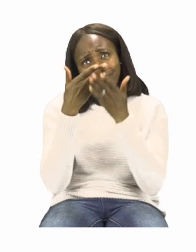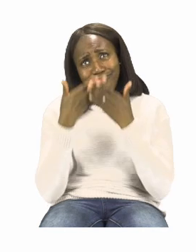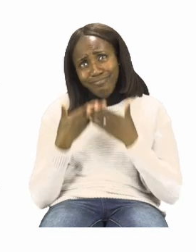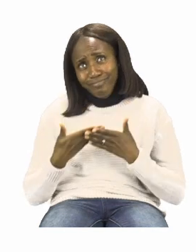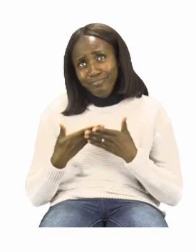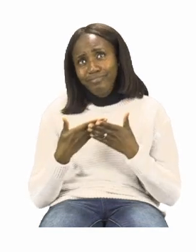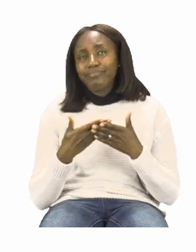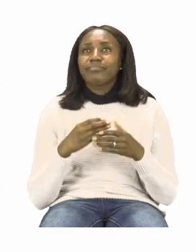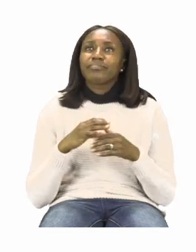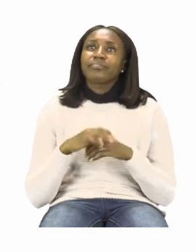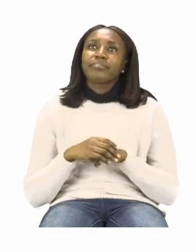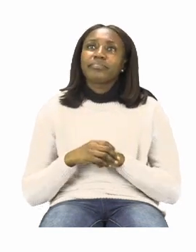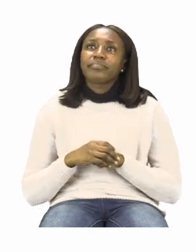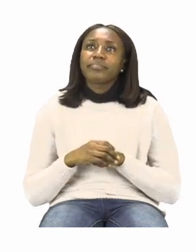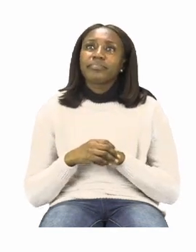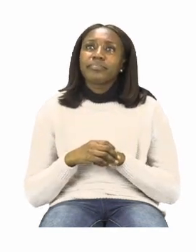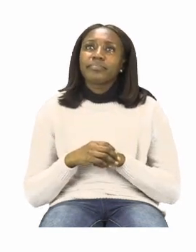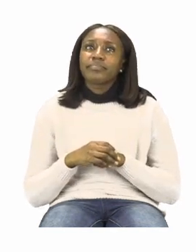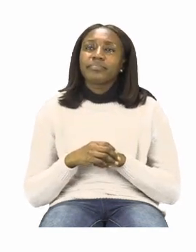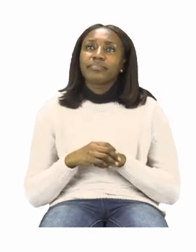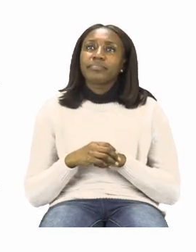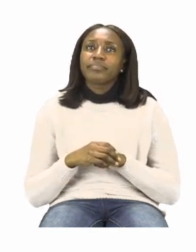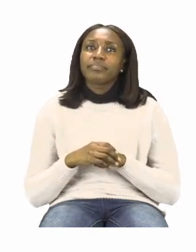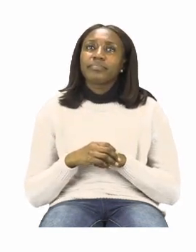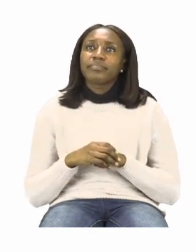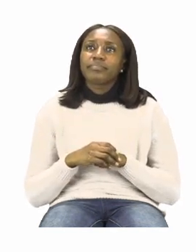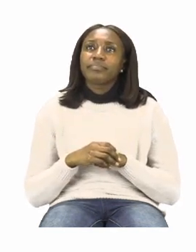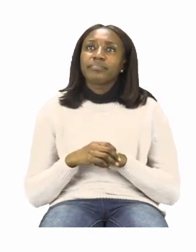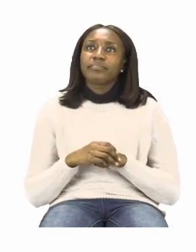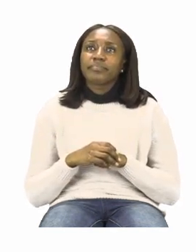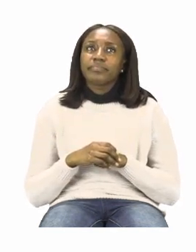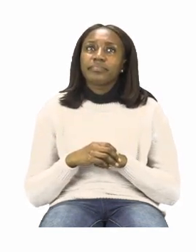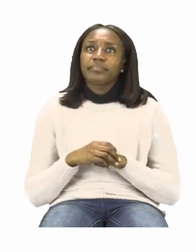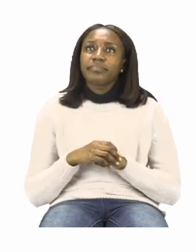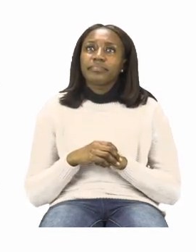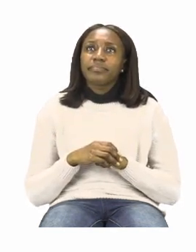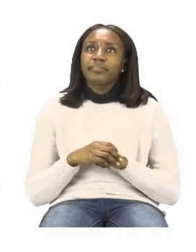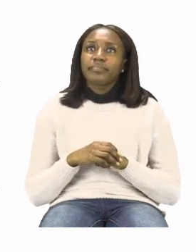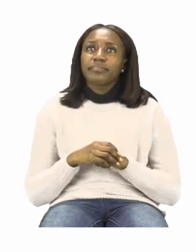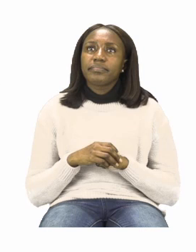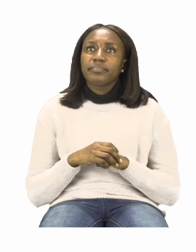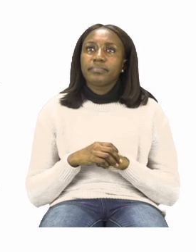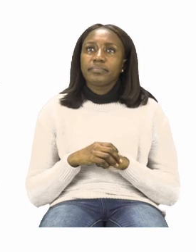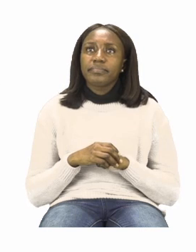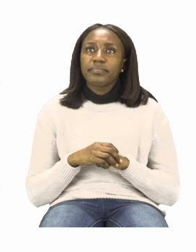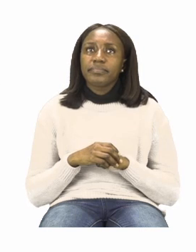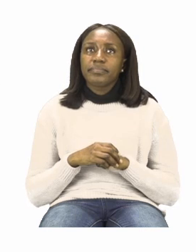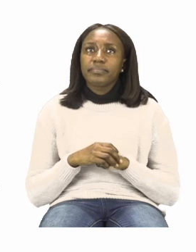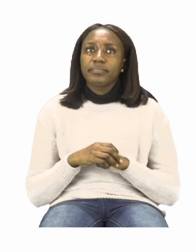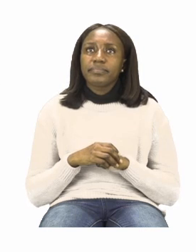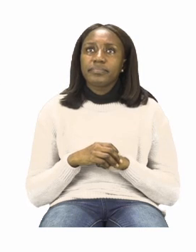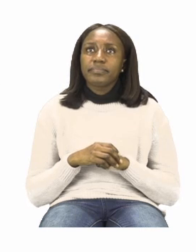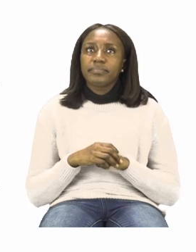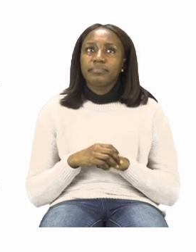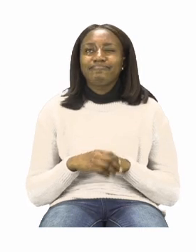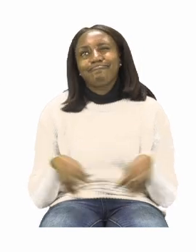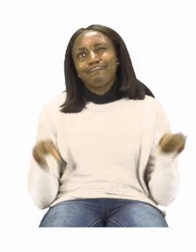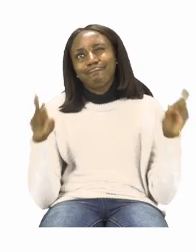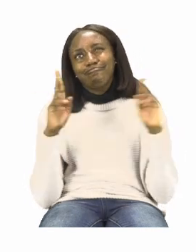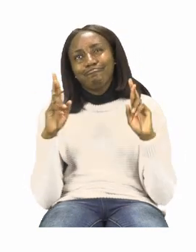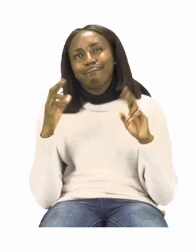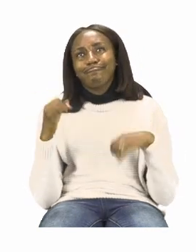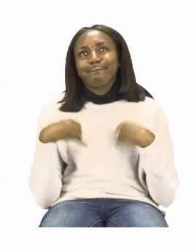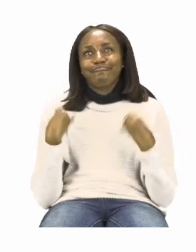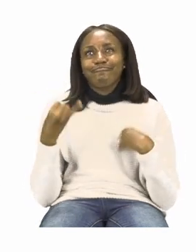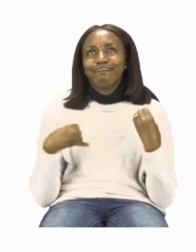But remember, you must draw the shapes on your own. I hope you have enjoyed